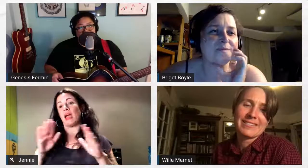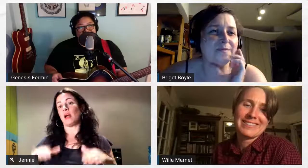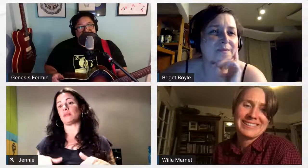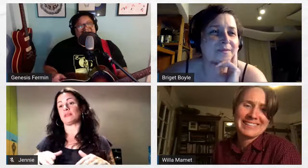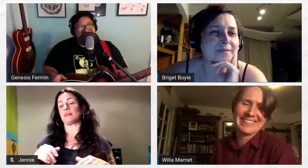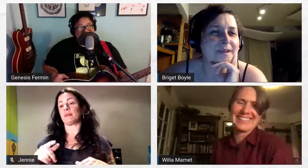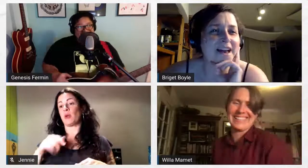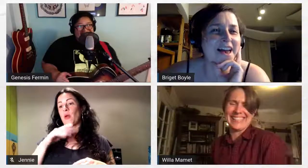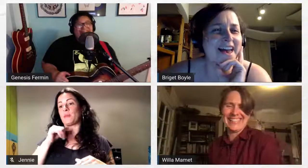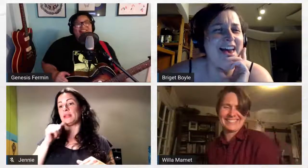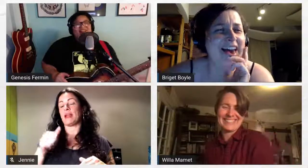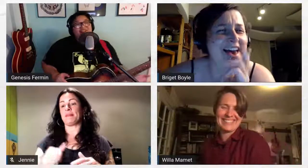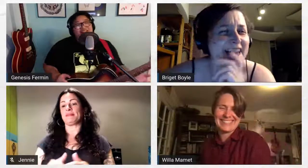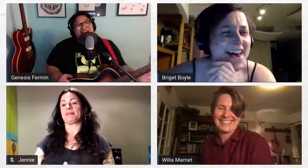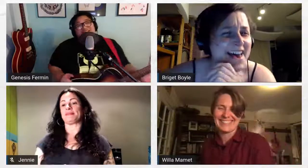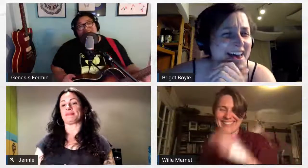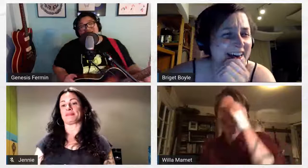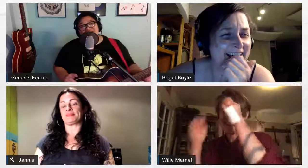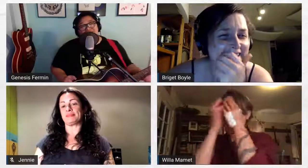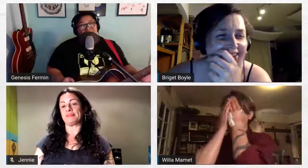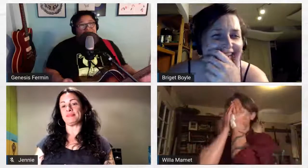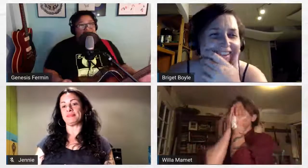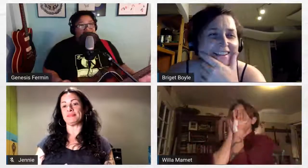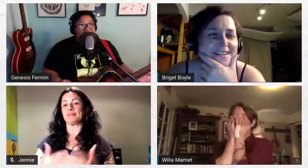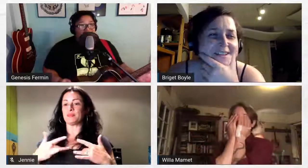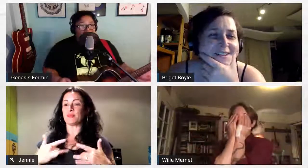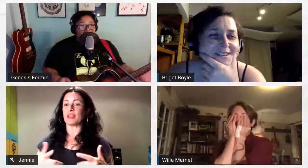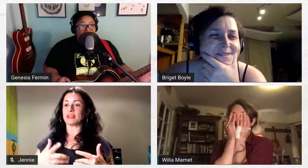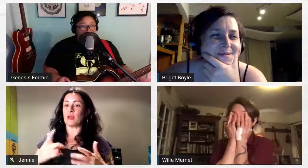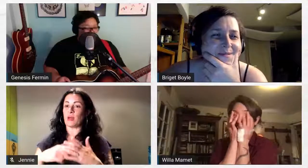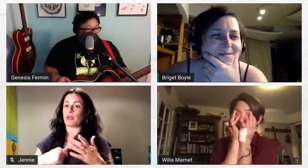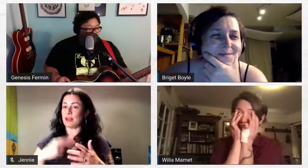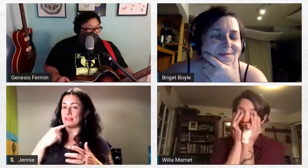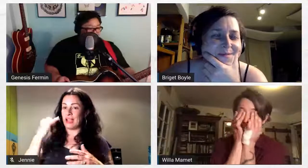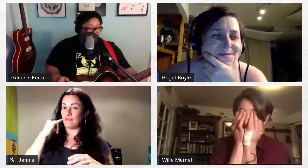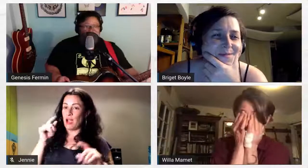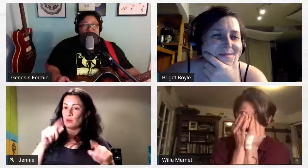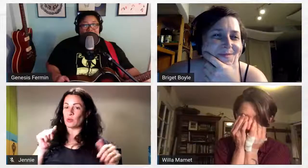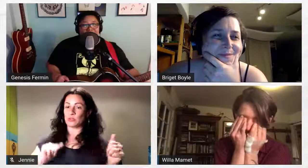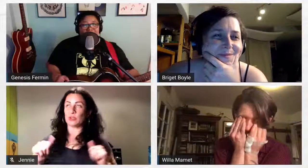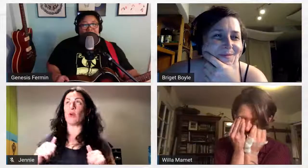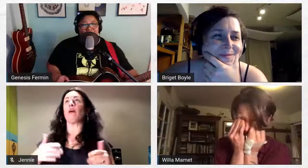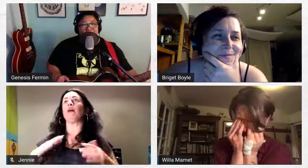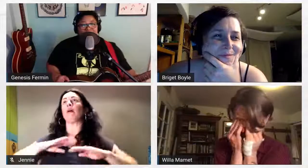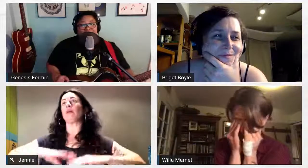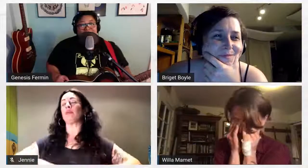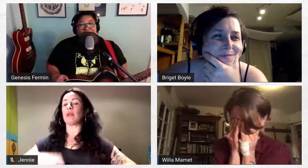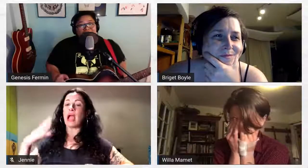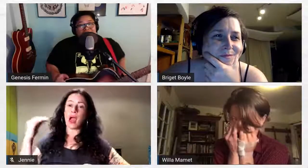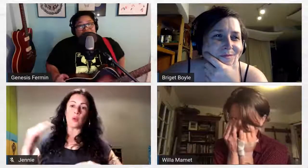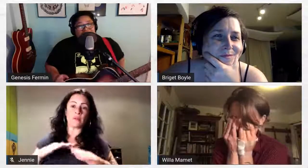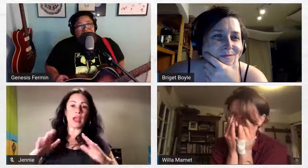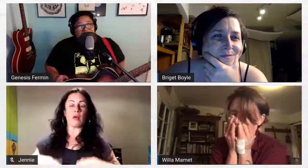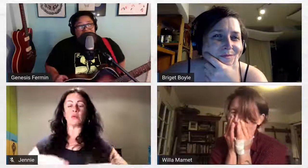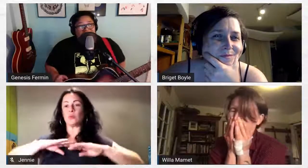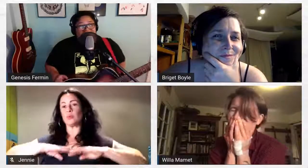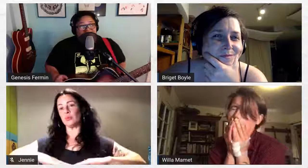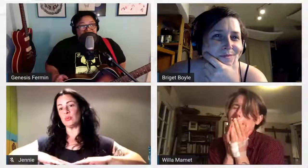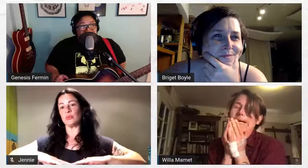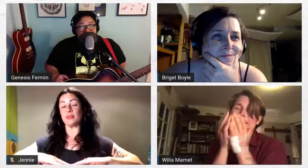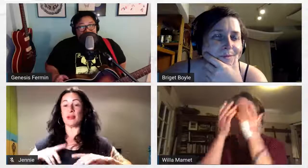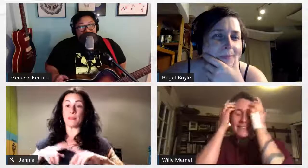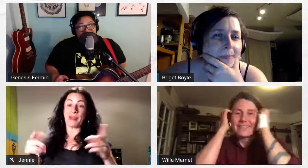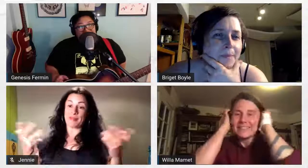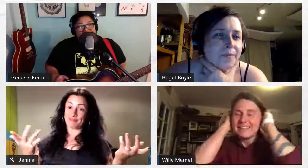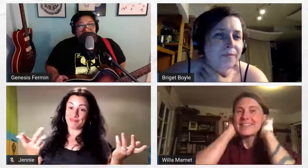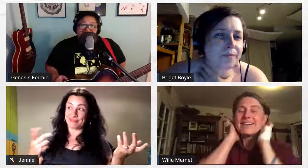not. That's usually what I would say if I go to a show. I'm just happy to be out of the house, but